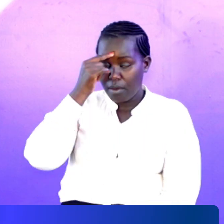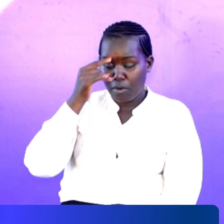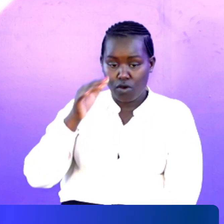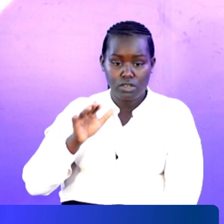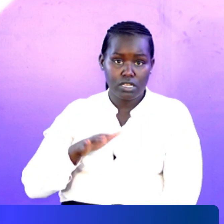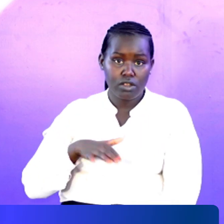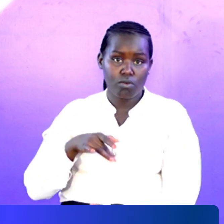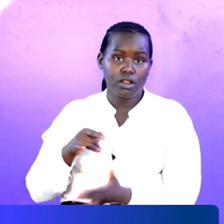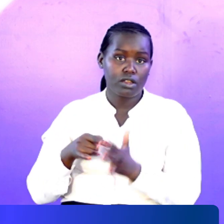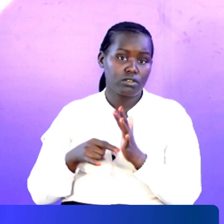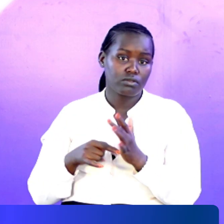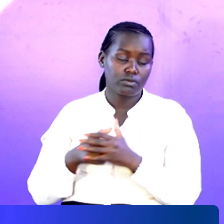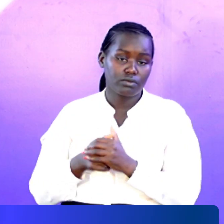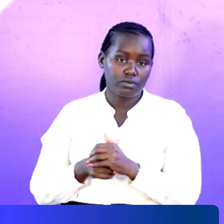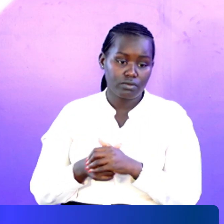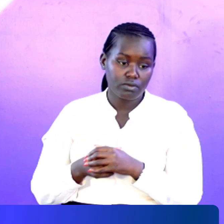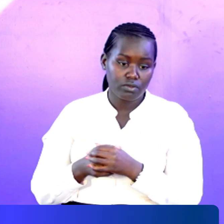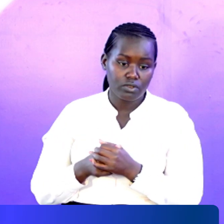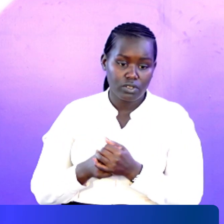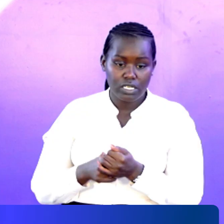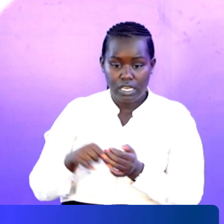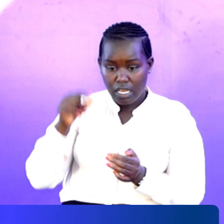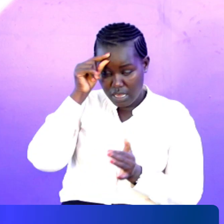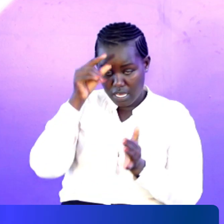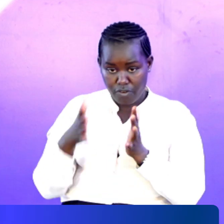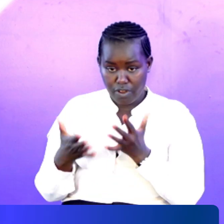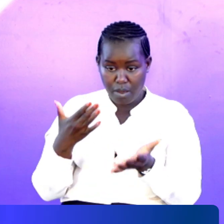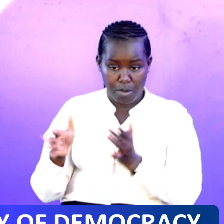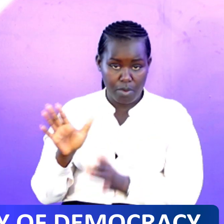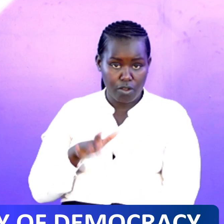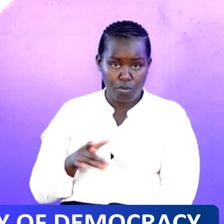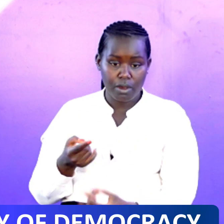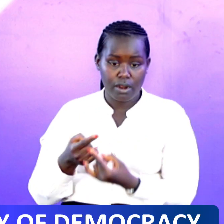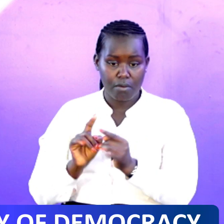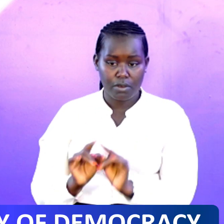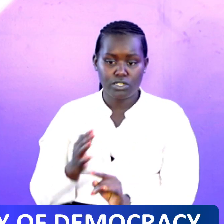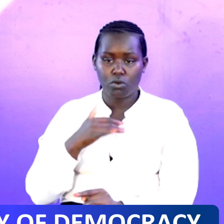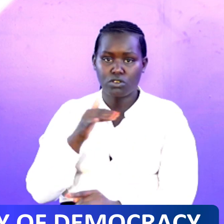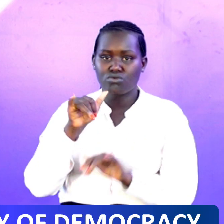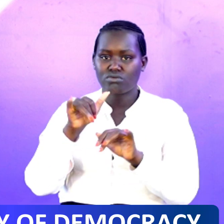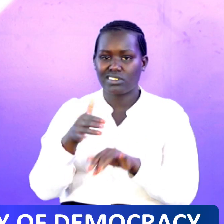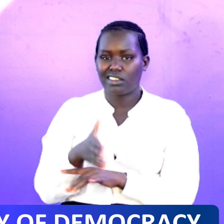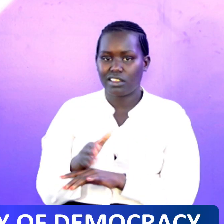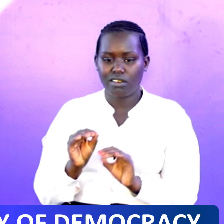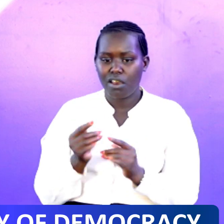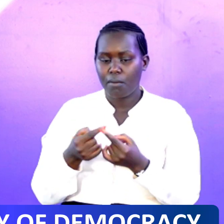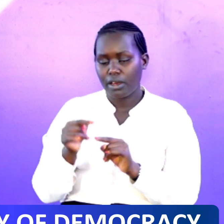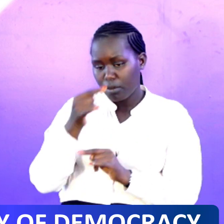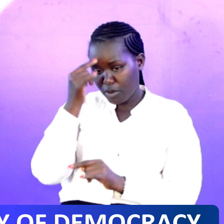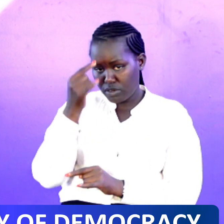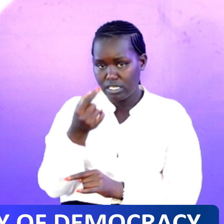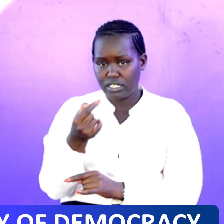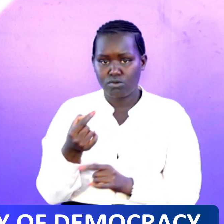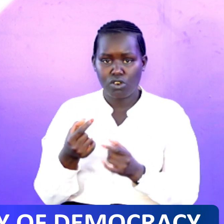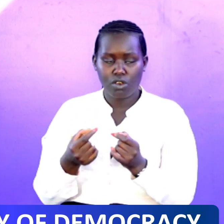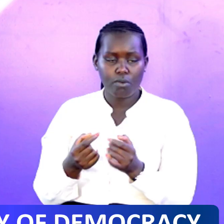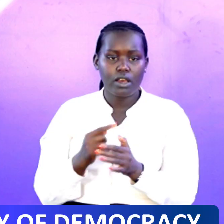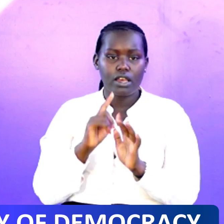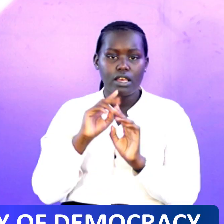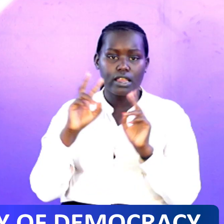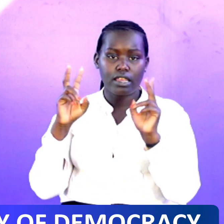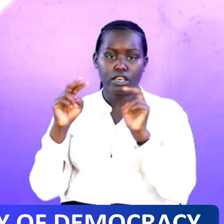there, the governor is a woman, isn't it? But I don't want to go there because those are small stories. The issue is that,